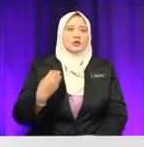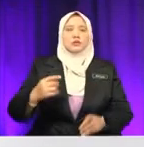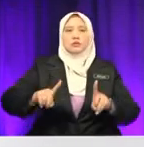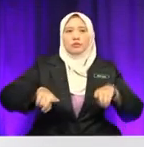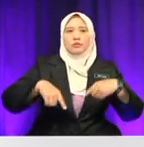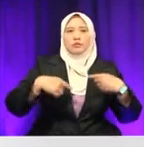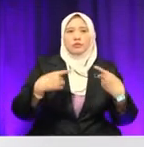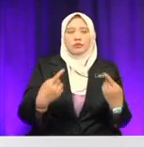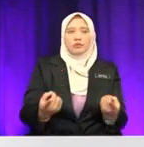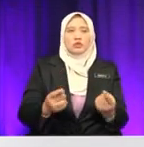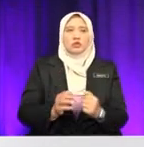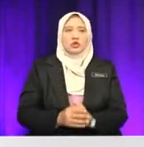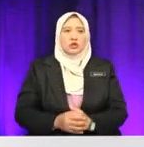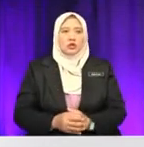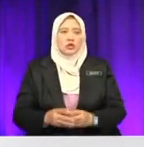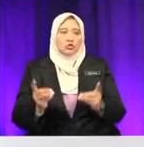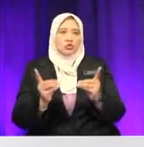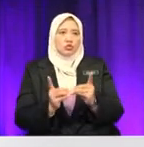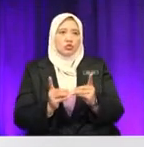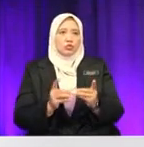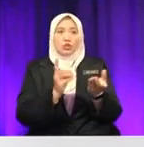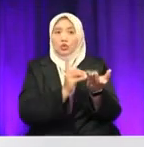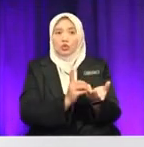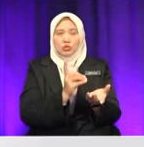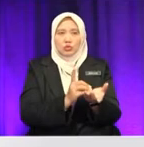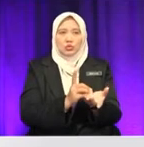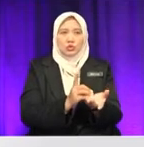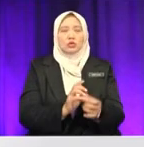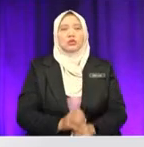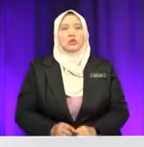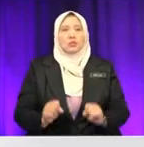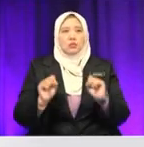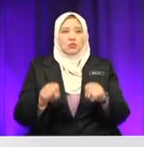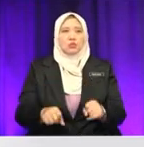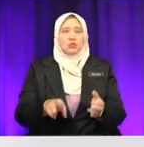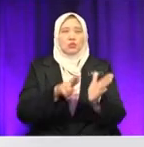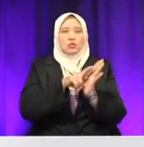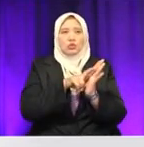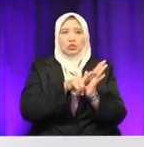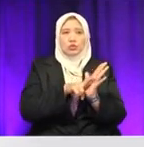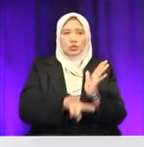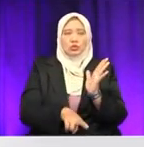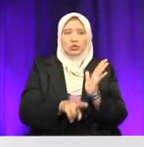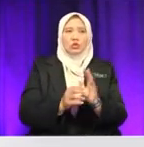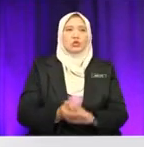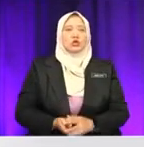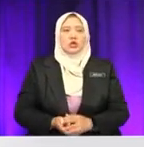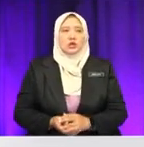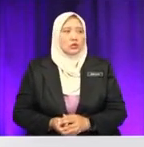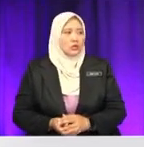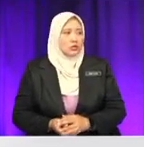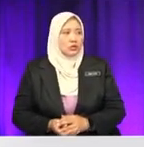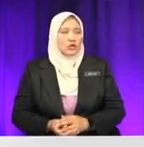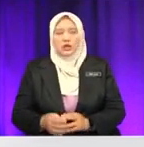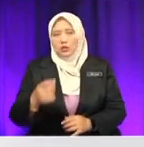maintain our health. All right. Besides that, it can reduce alcohol and caffeine intake, and schedule regular